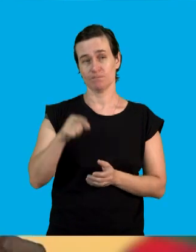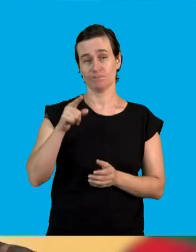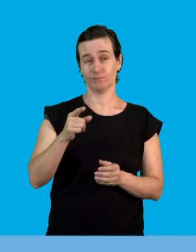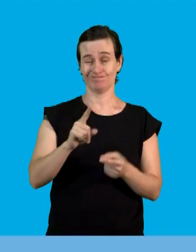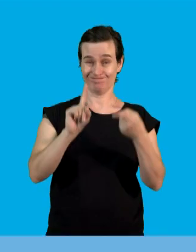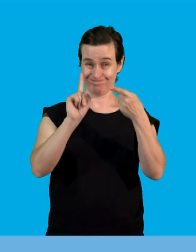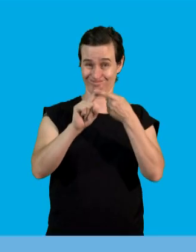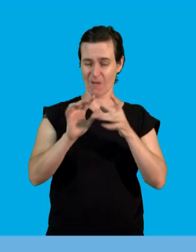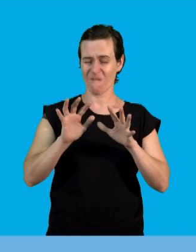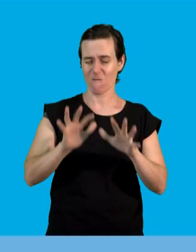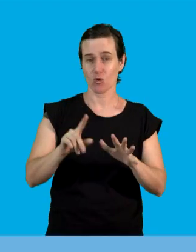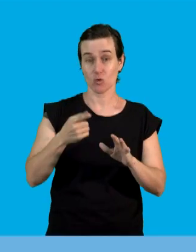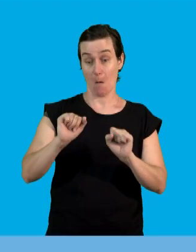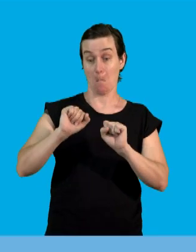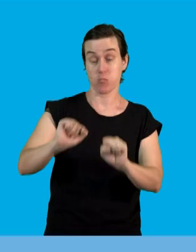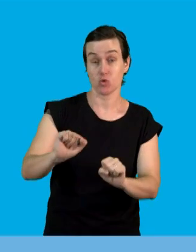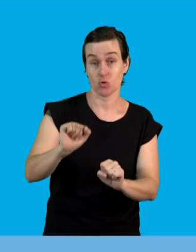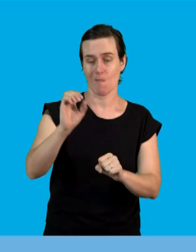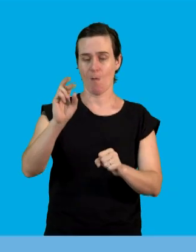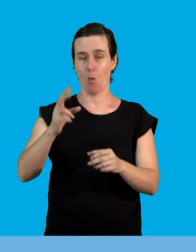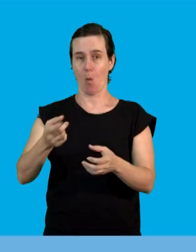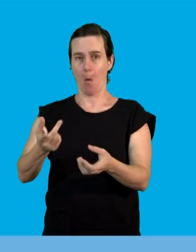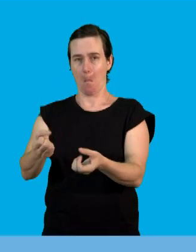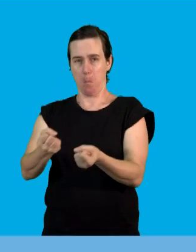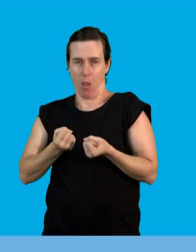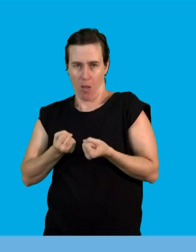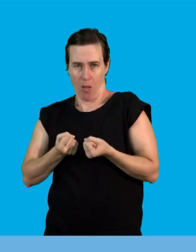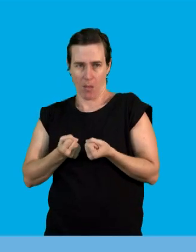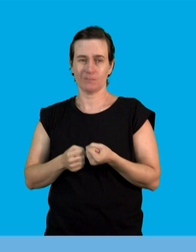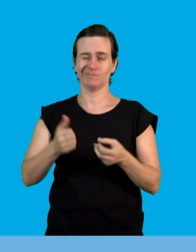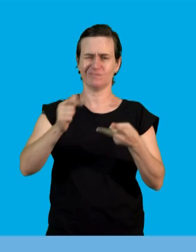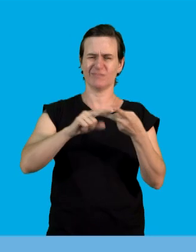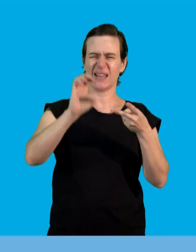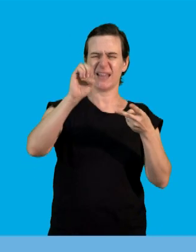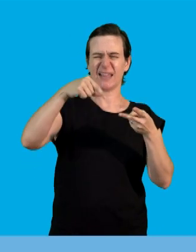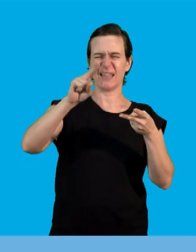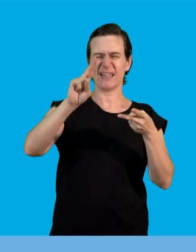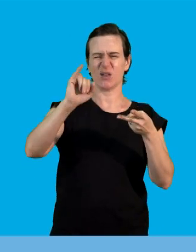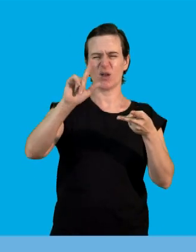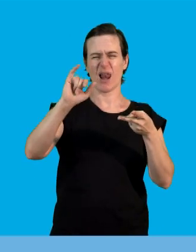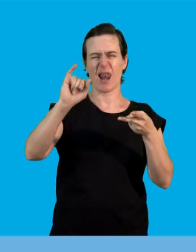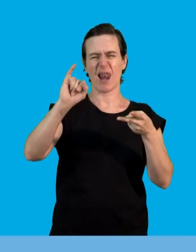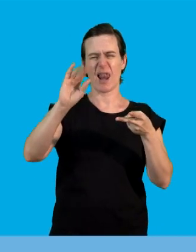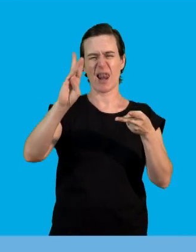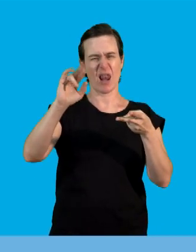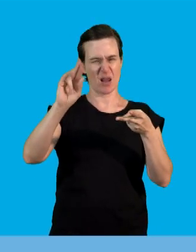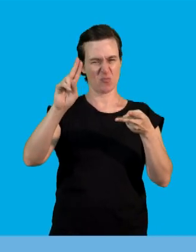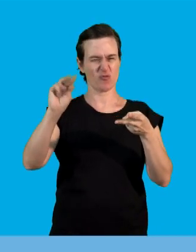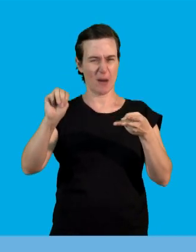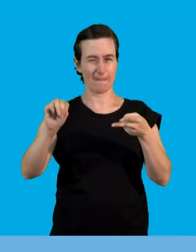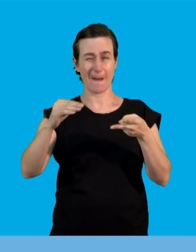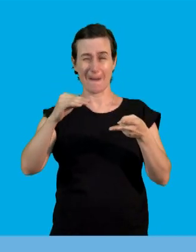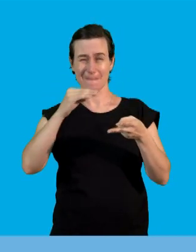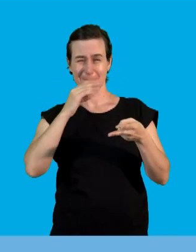a force, and remember, force is a push or pull. We're also going to be using words such as equilibrium, whereby now that's a state in